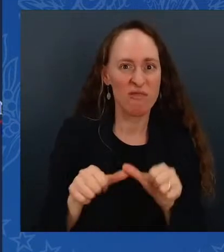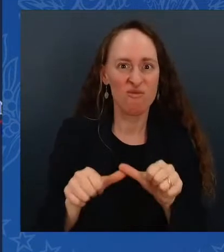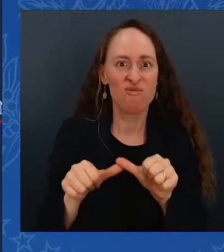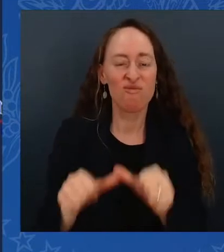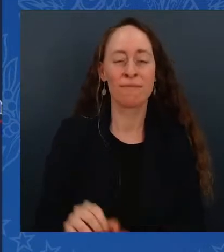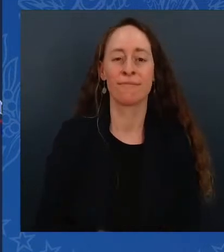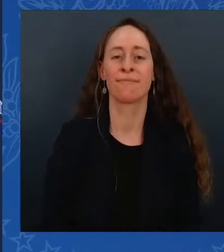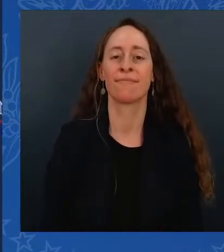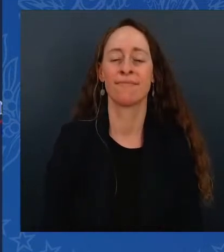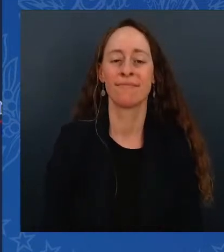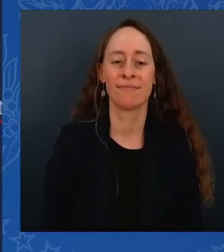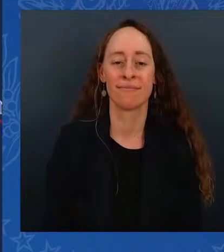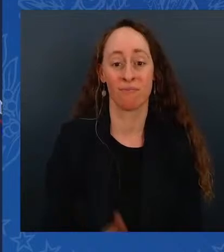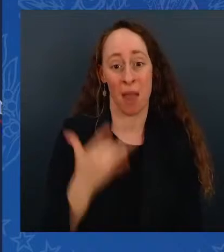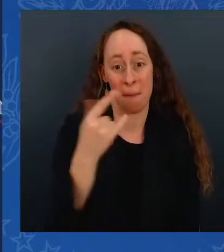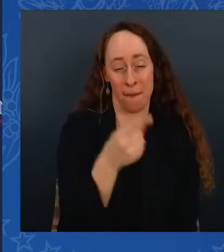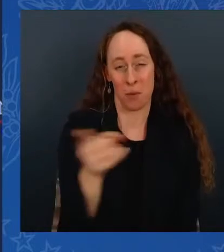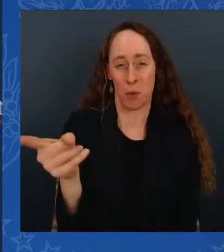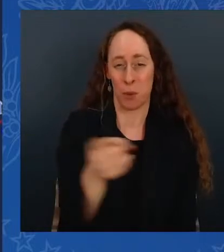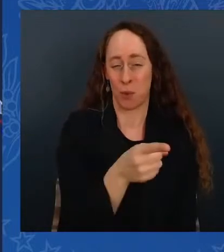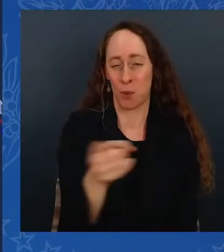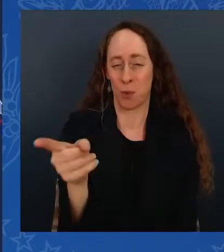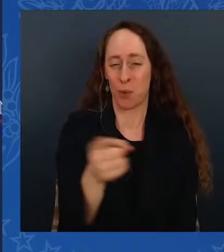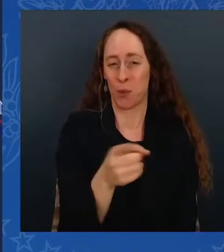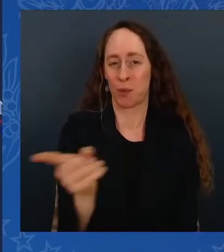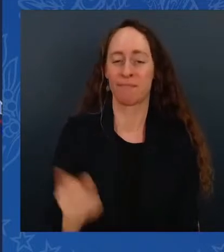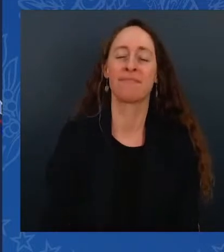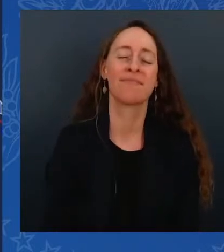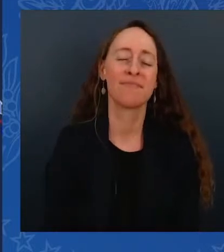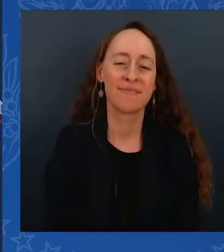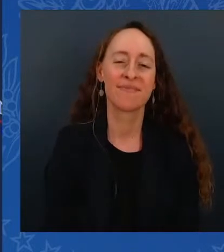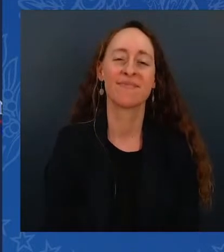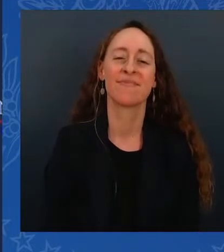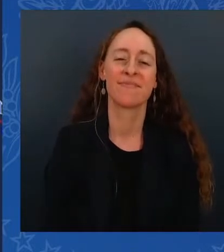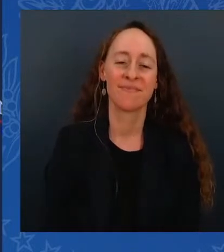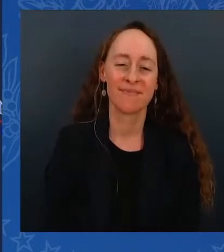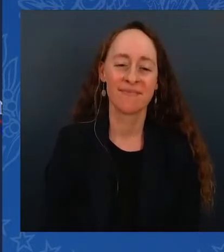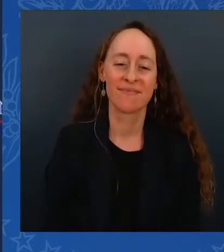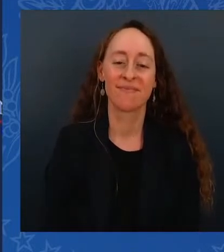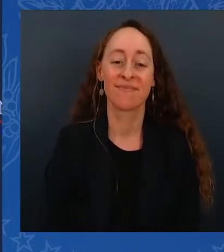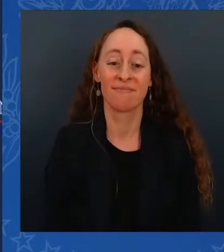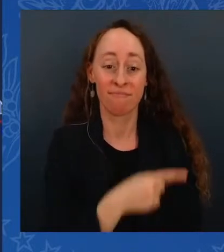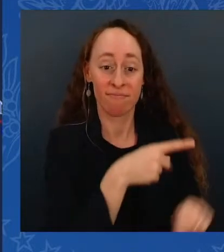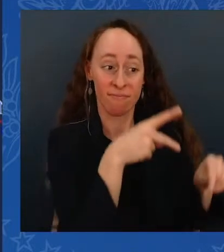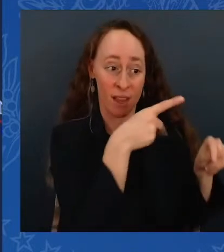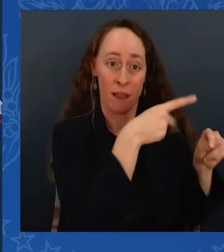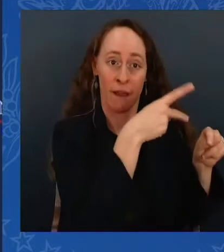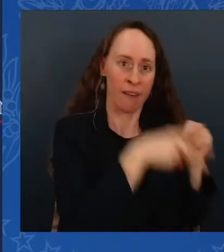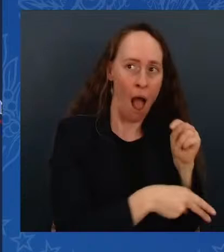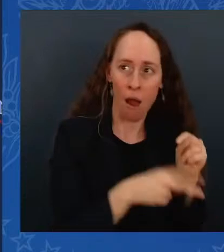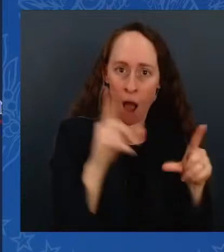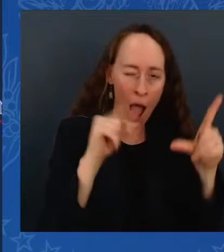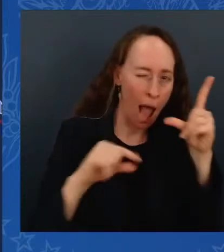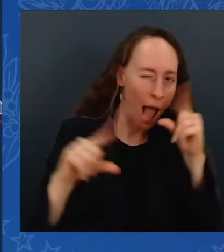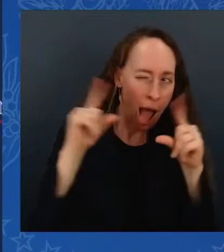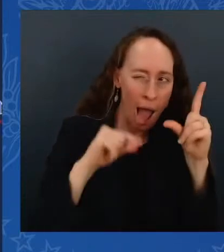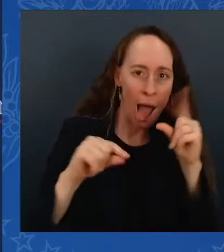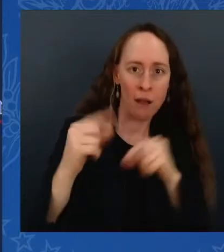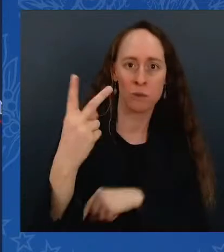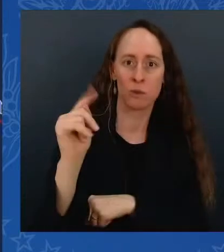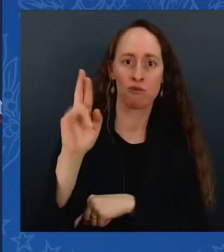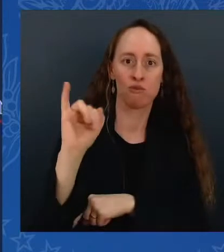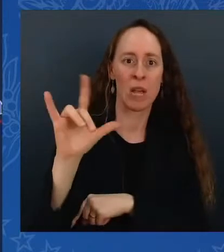My predecessor enacted a $2 trillion tax cut, which made overwhelmingly benefited the very wealthy and the biggest corporations. Made you feel good, I'm